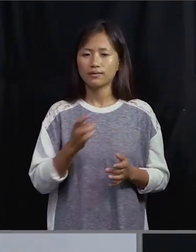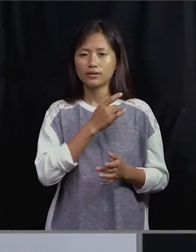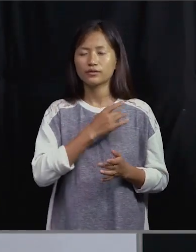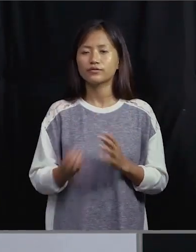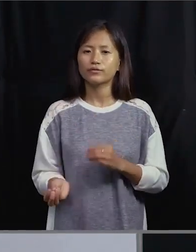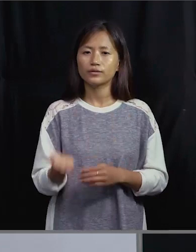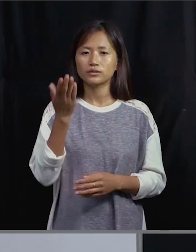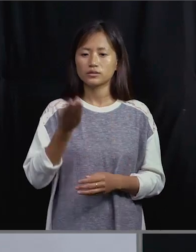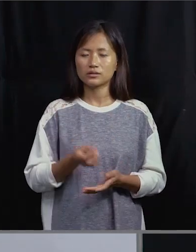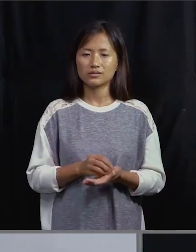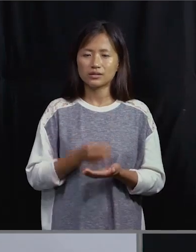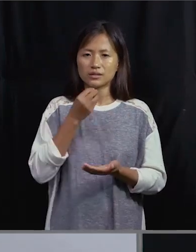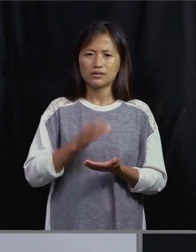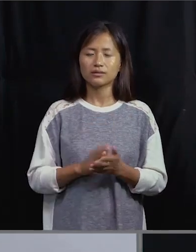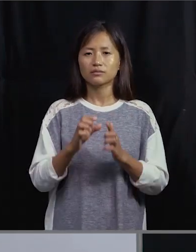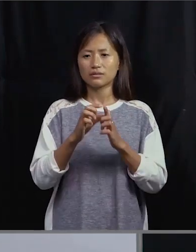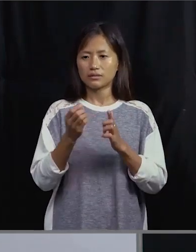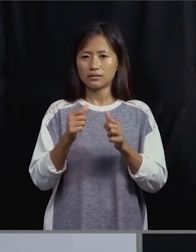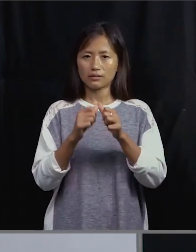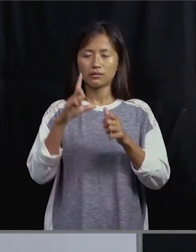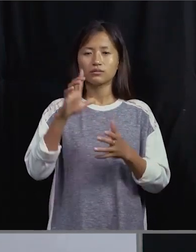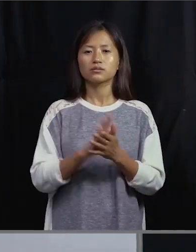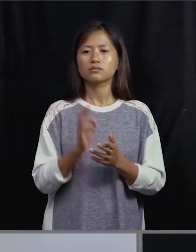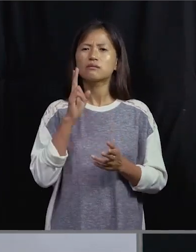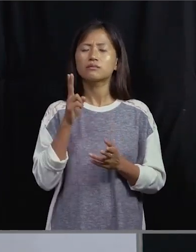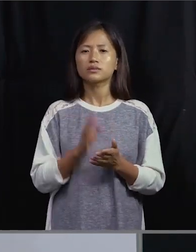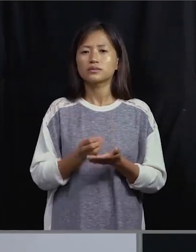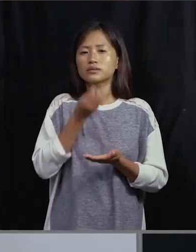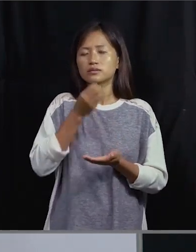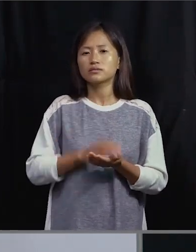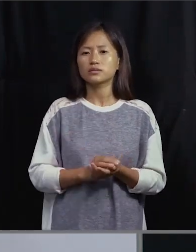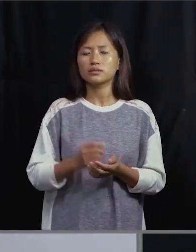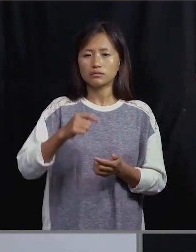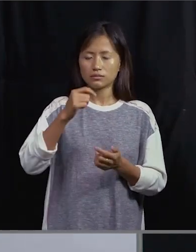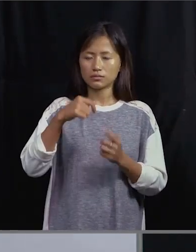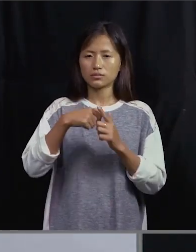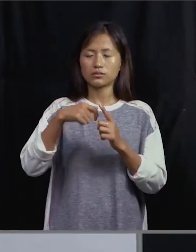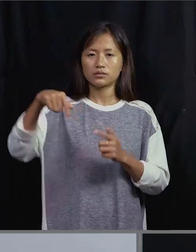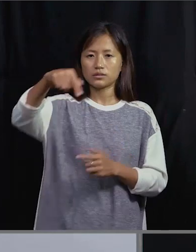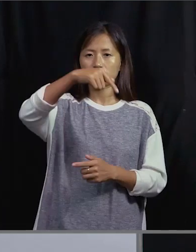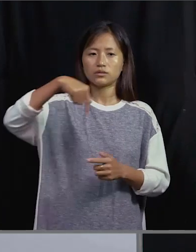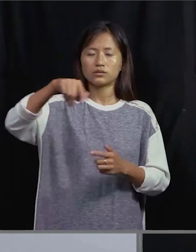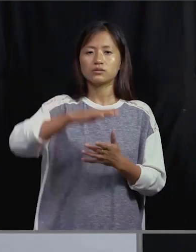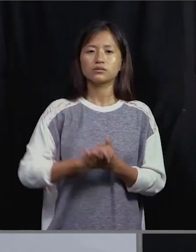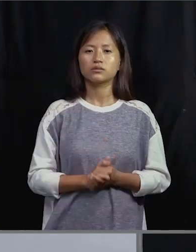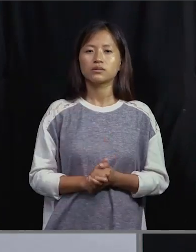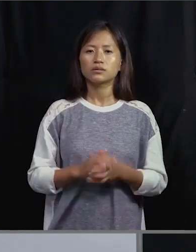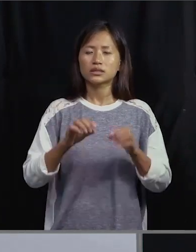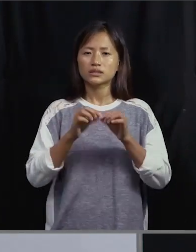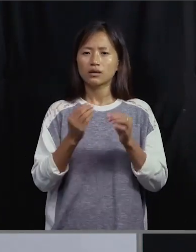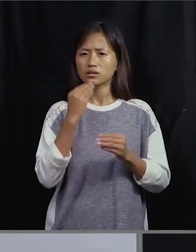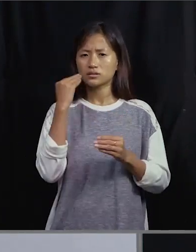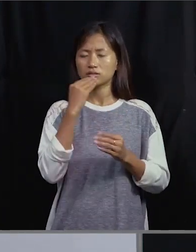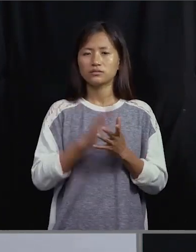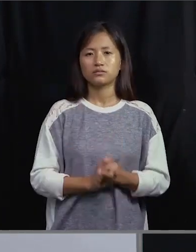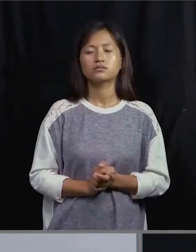we normally eat, the kind of dal that we normally eat in our kitchen or not. Maybe the bread, the biscuits that you always